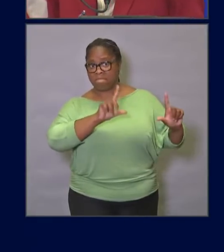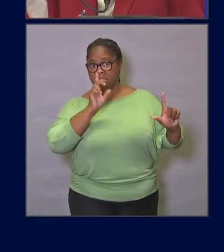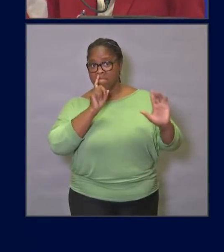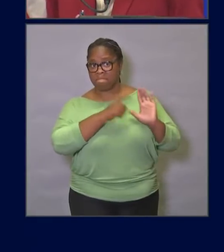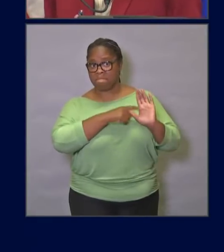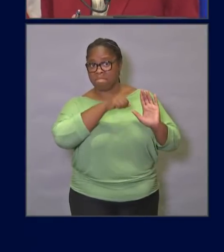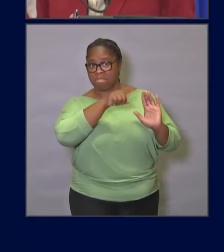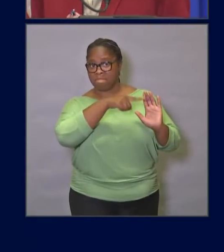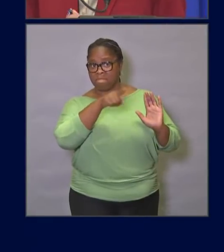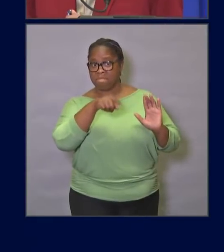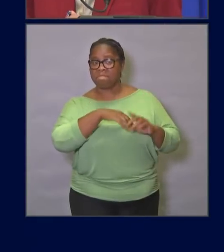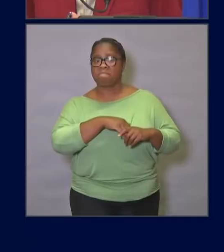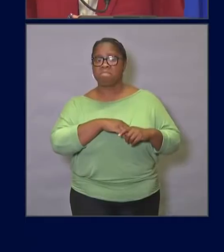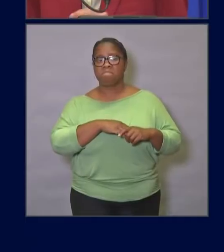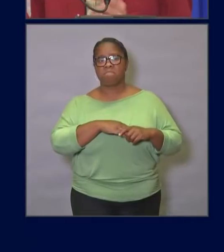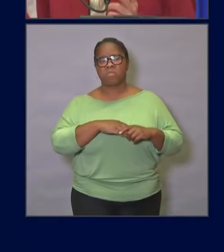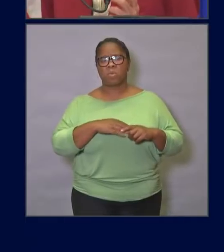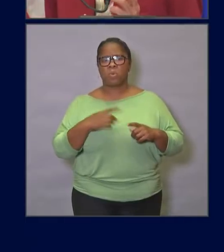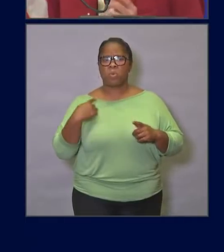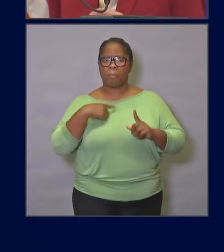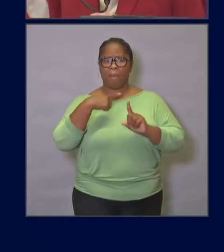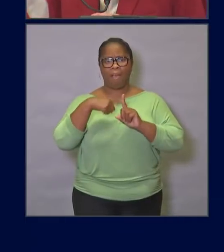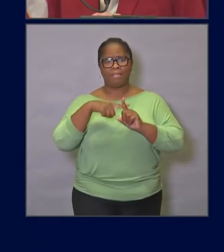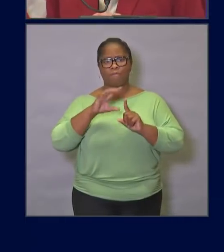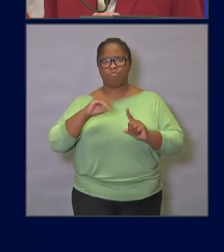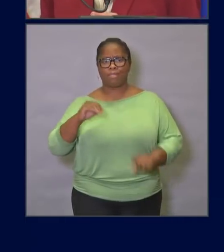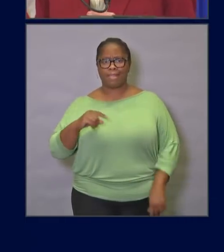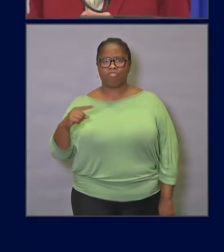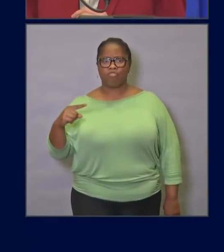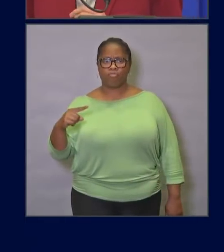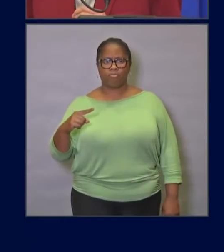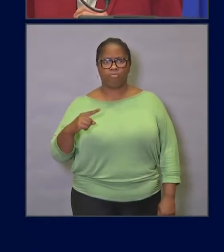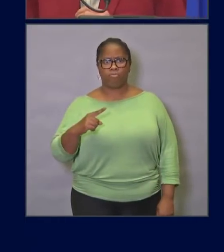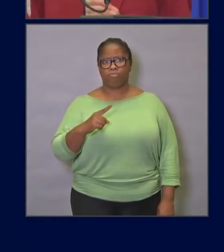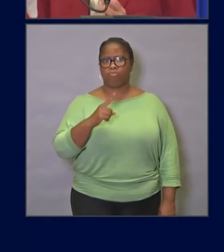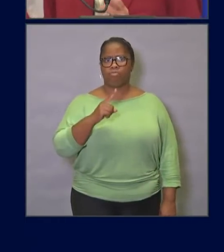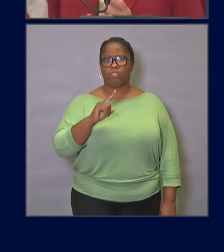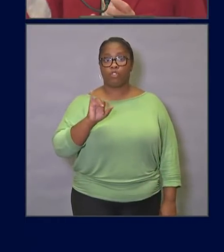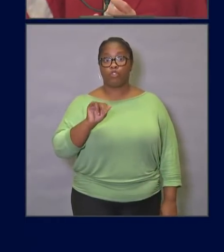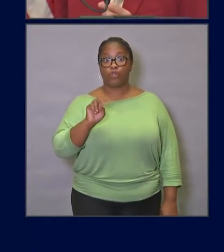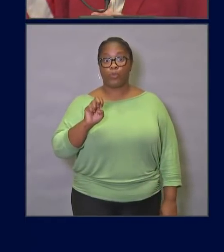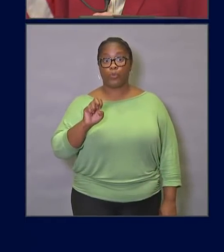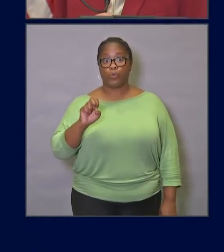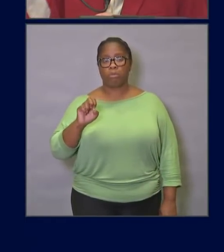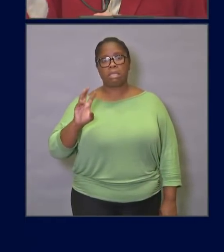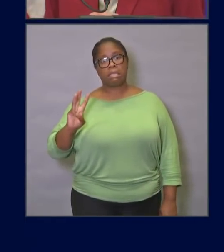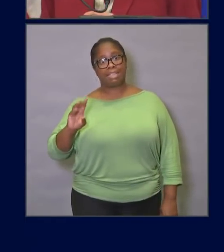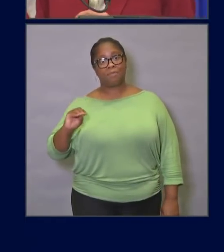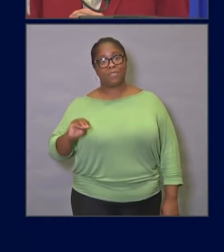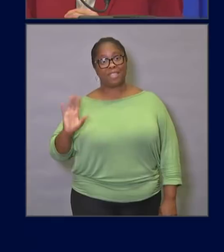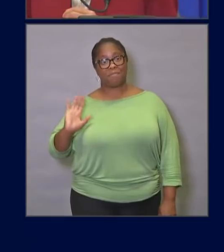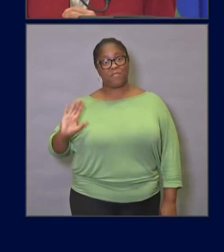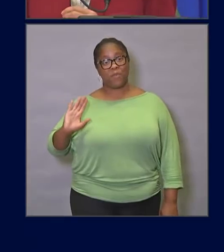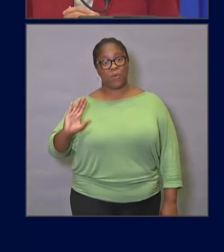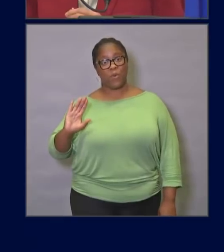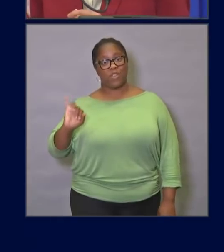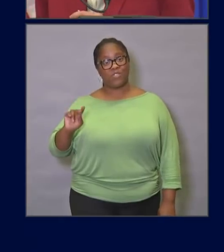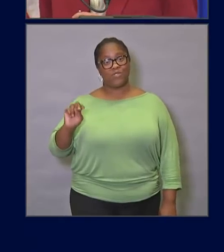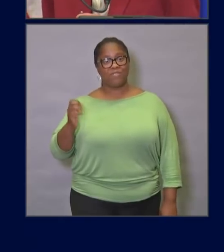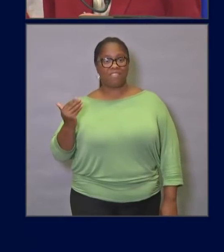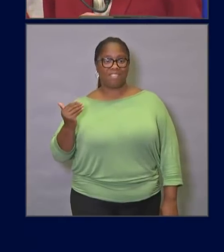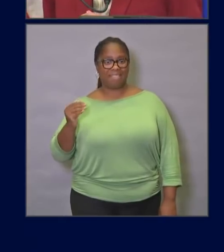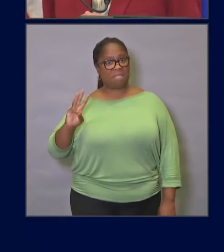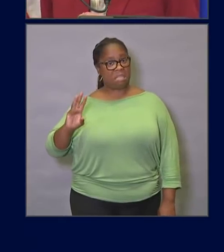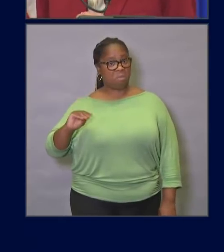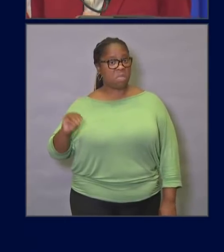positivity rate in the county started to climb quickly in mid-June, rising from about 6% positivity rate on June